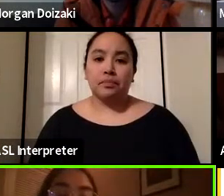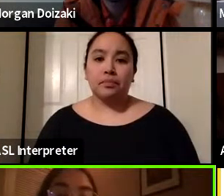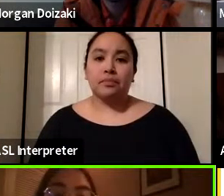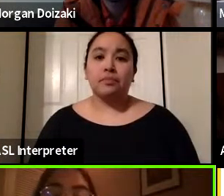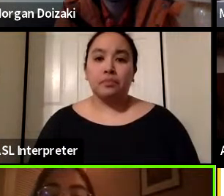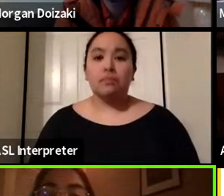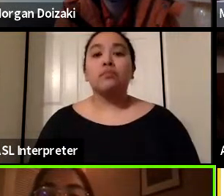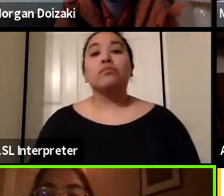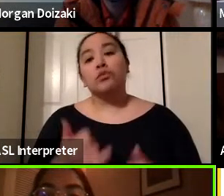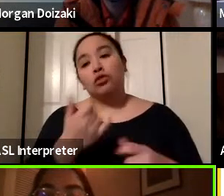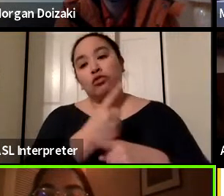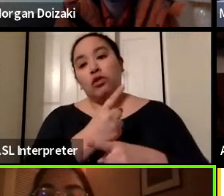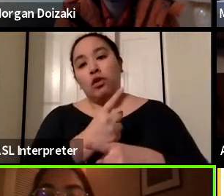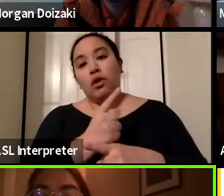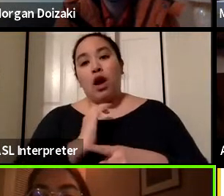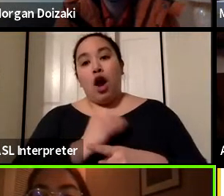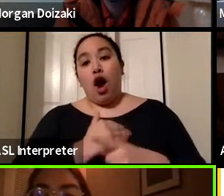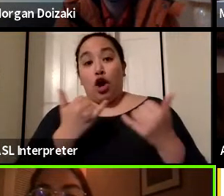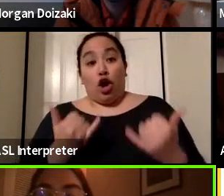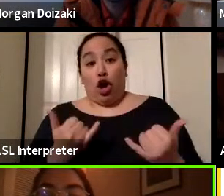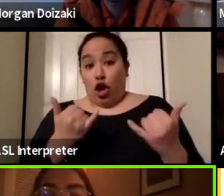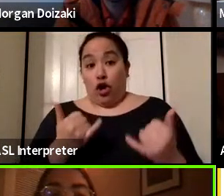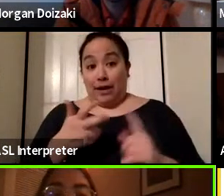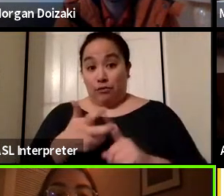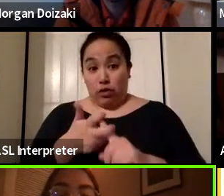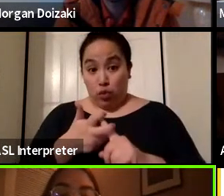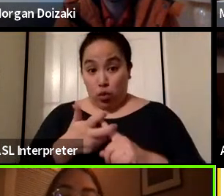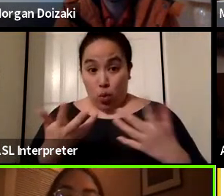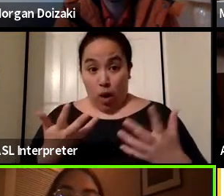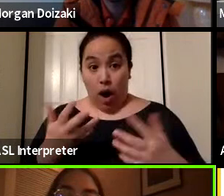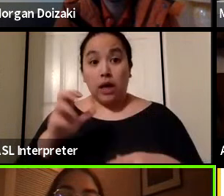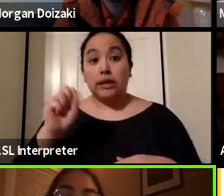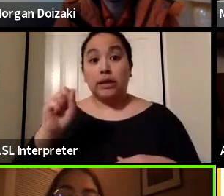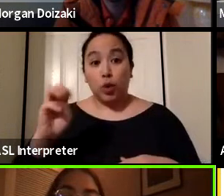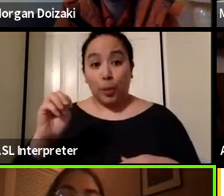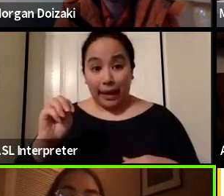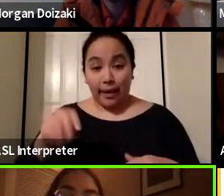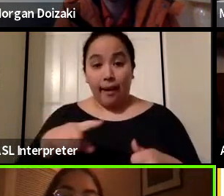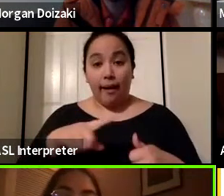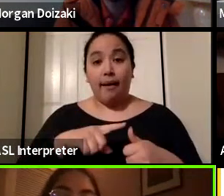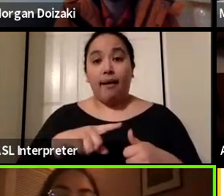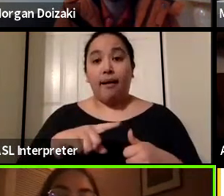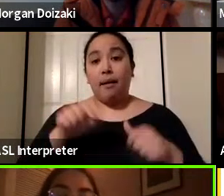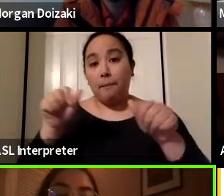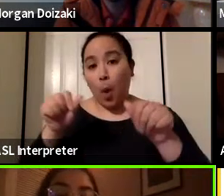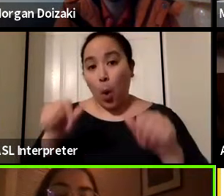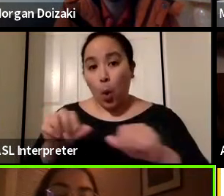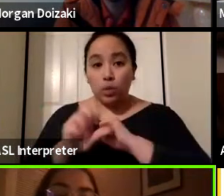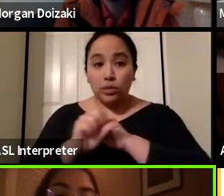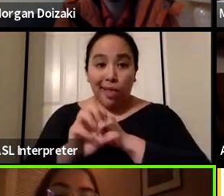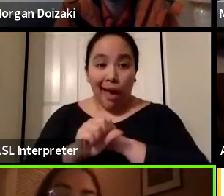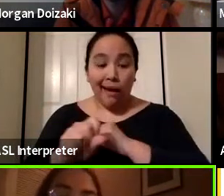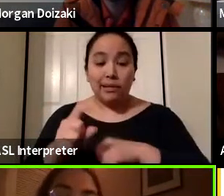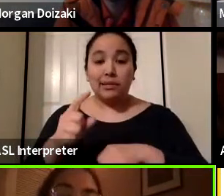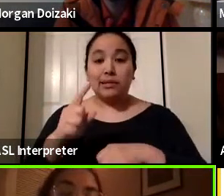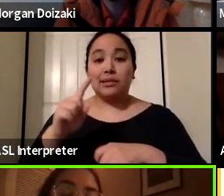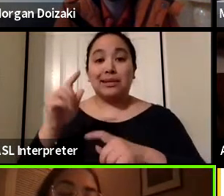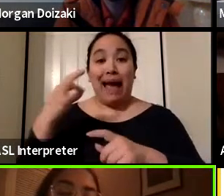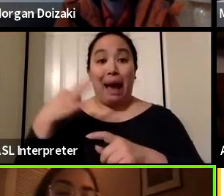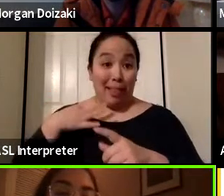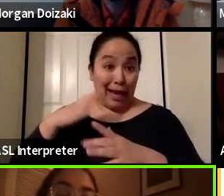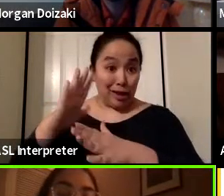Yeah, so our current outreach strategies are through social media posts and blasts to sharing out our